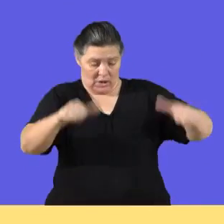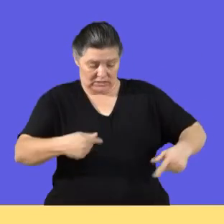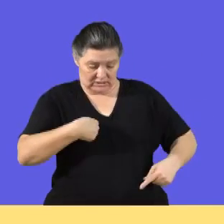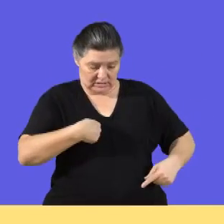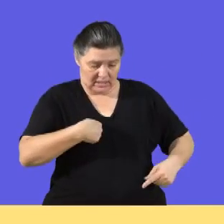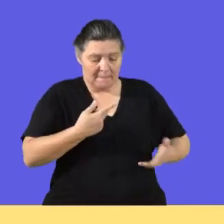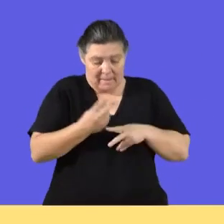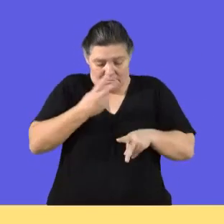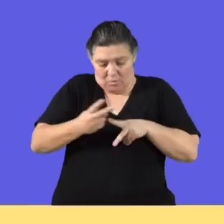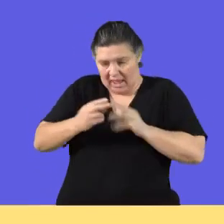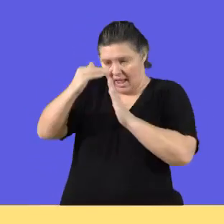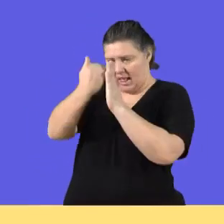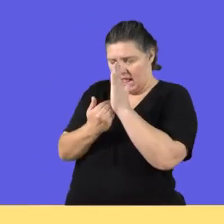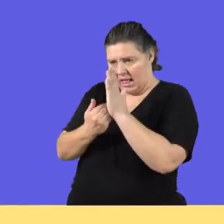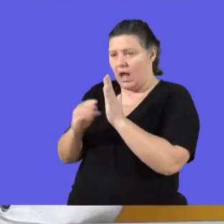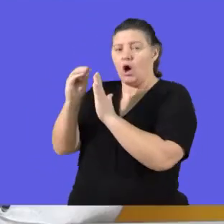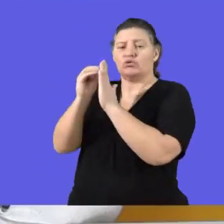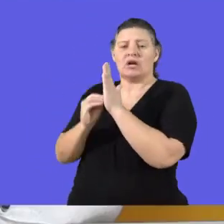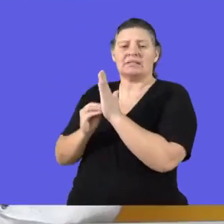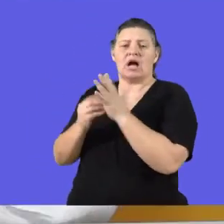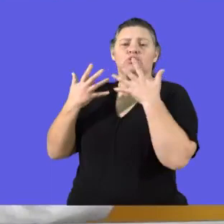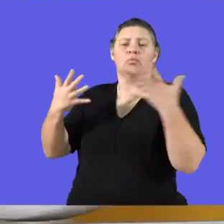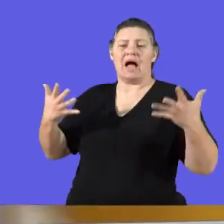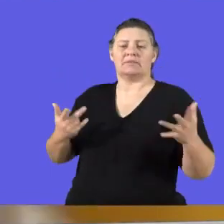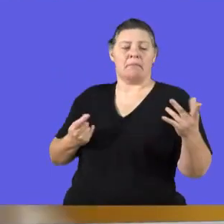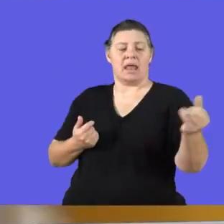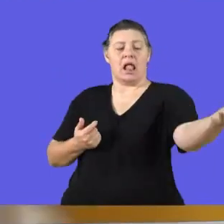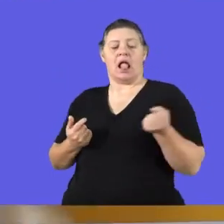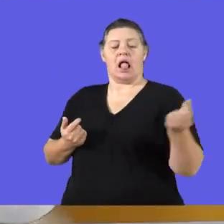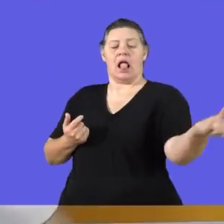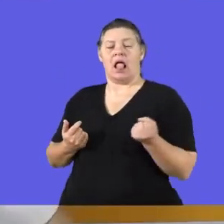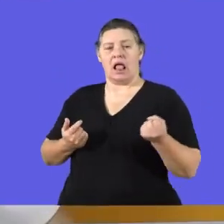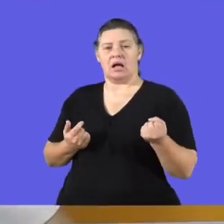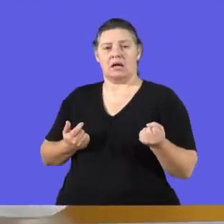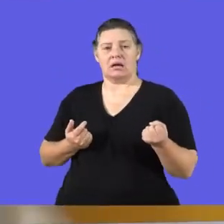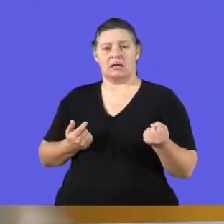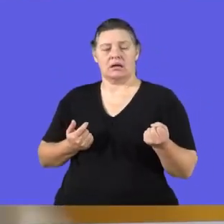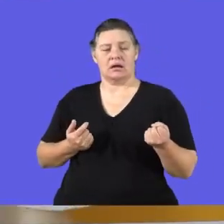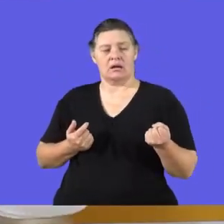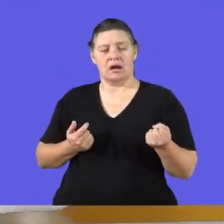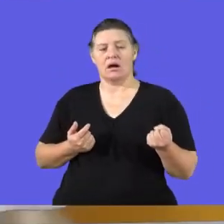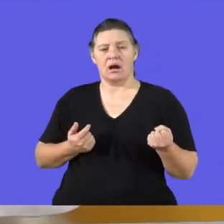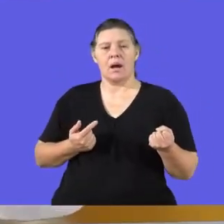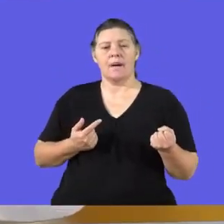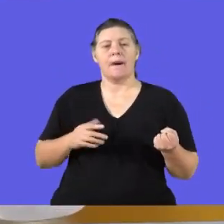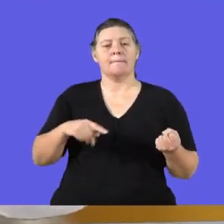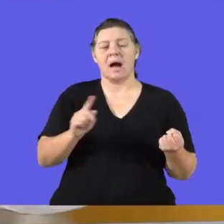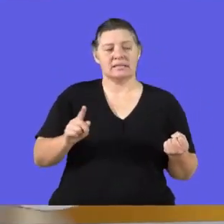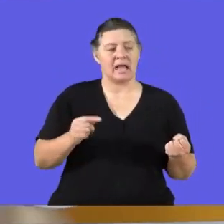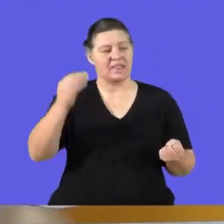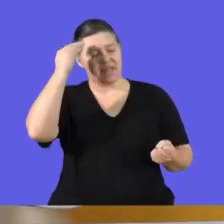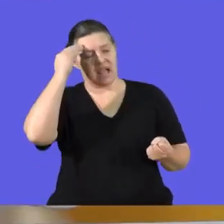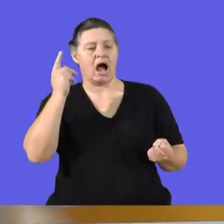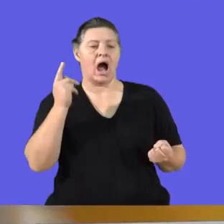preparing financial statements, they must not be recording too much income that is being conservative. They